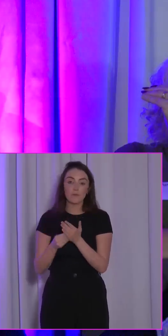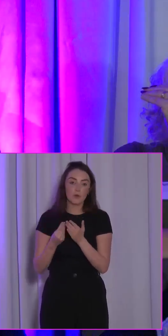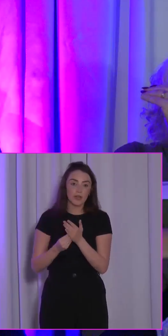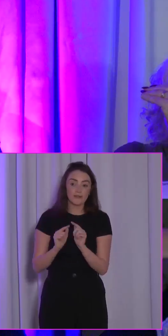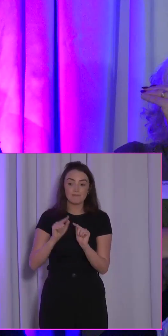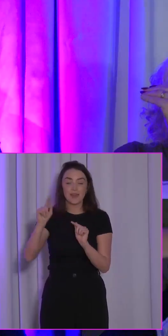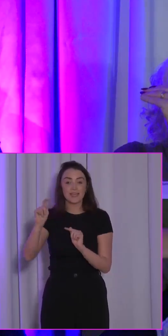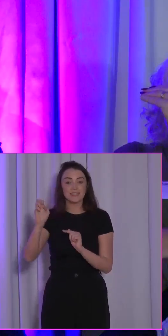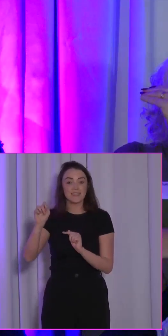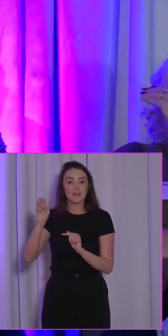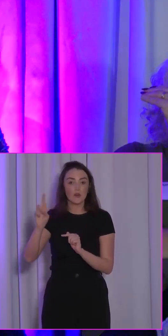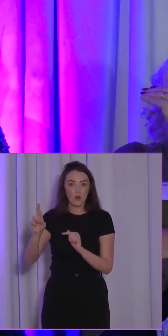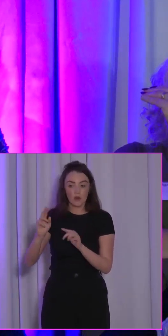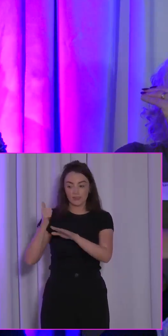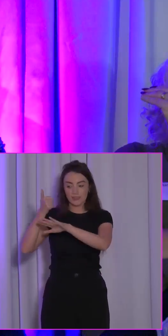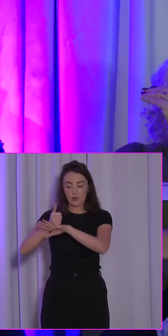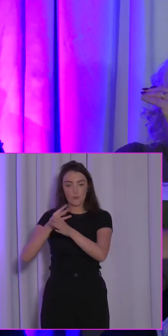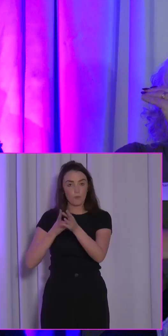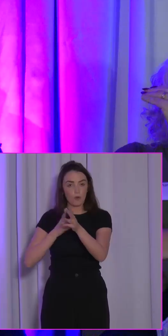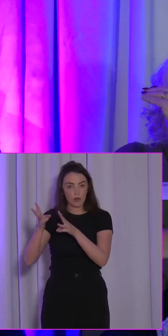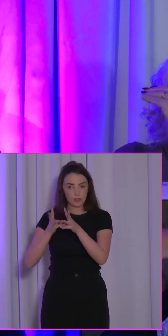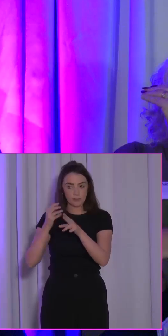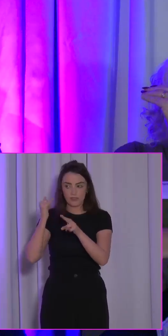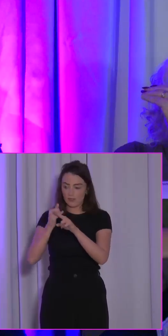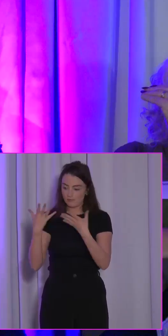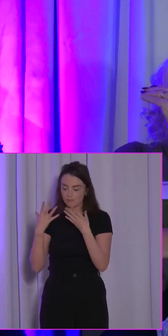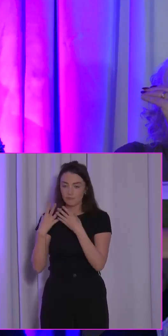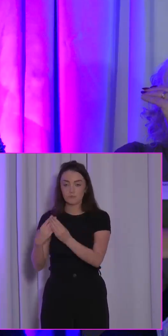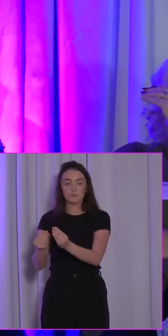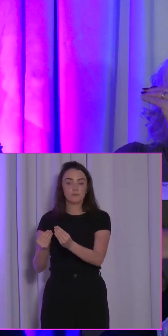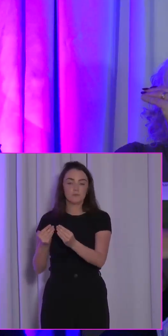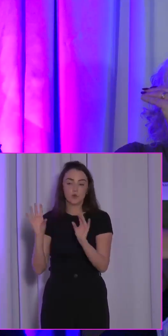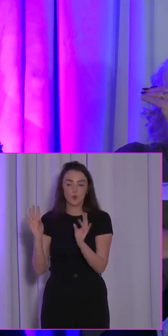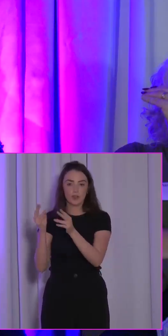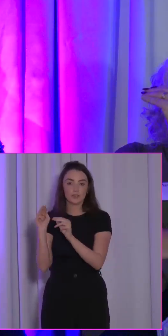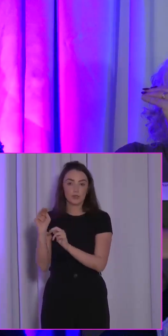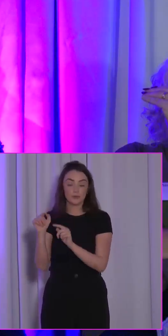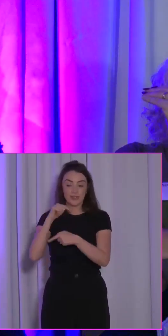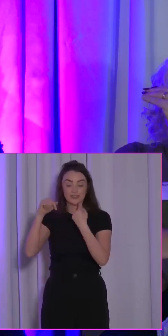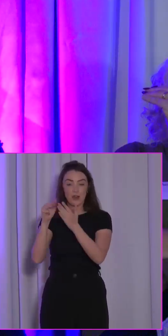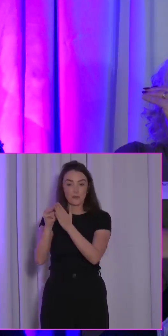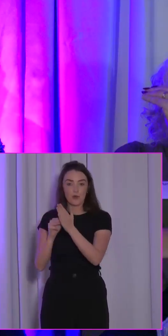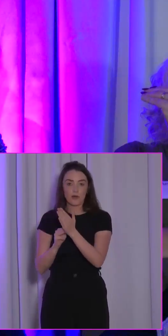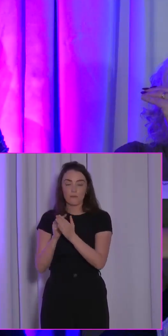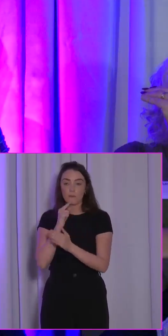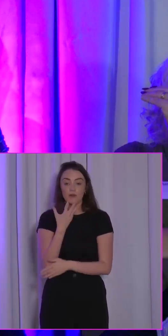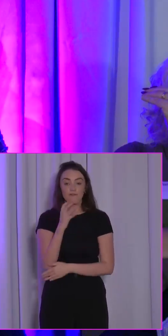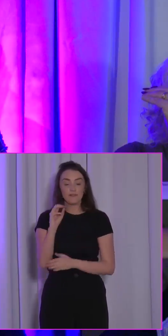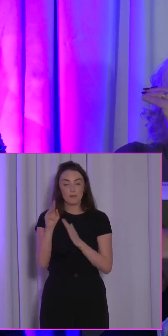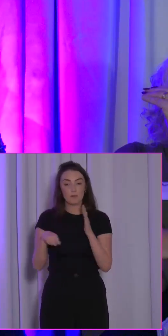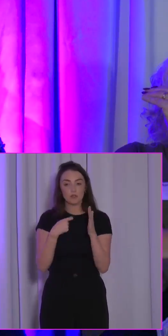tender, and initiate the works in as expedient fashion as possible. So that's a rolling programme. So 50 projects